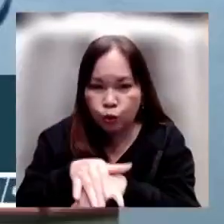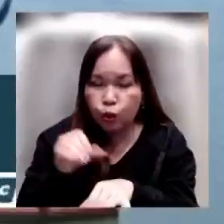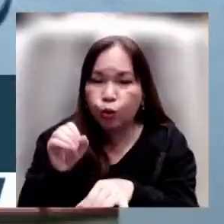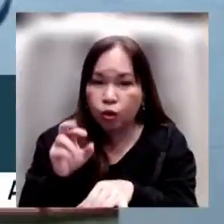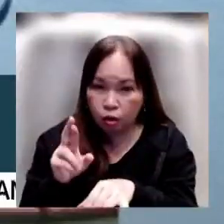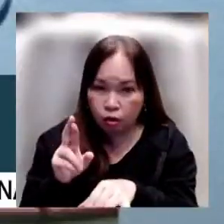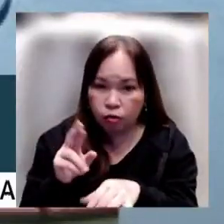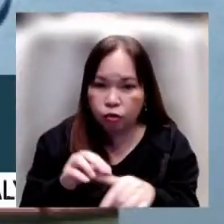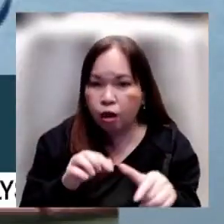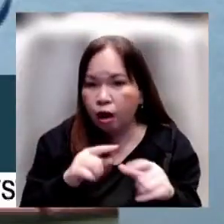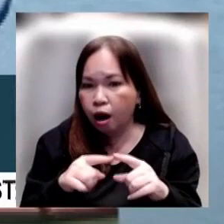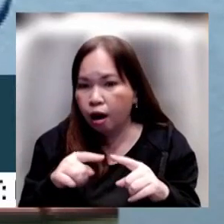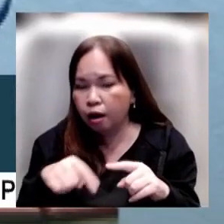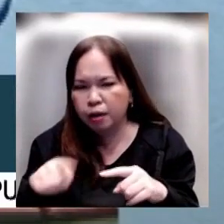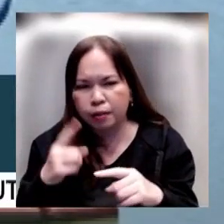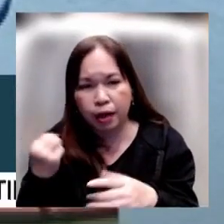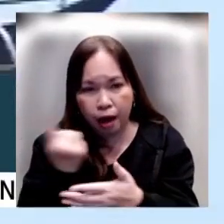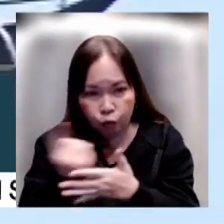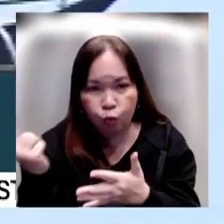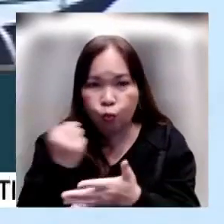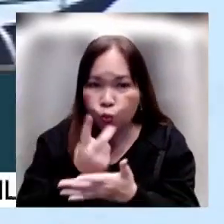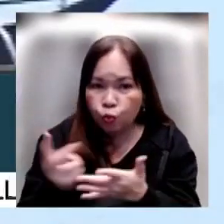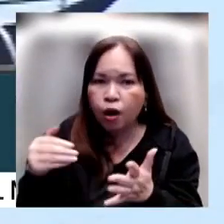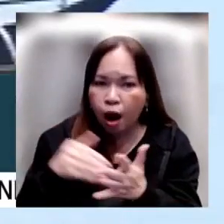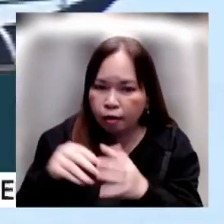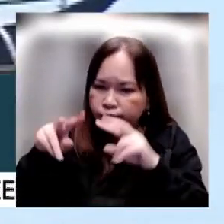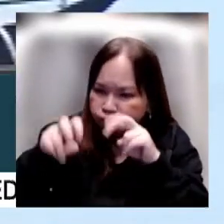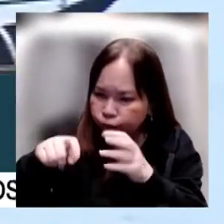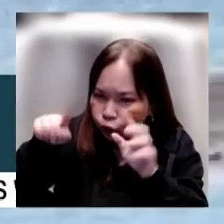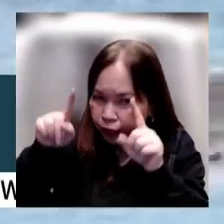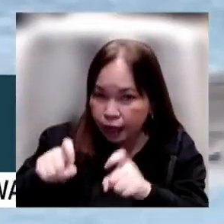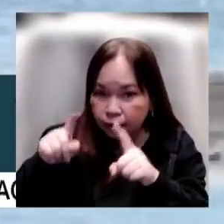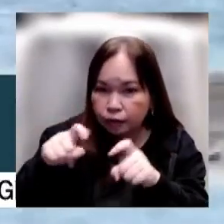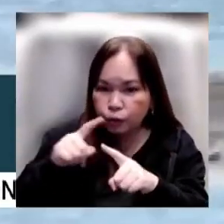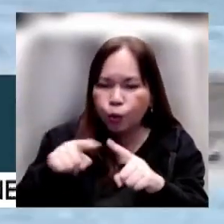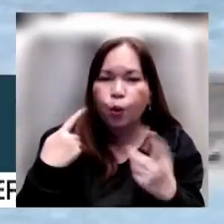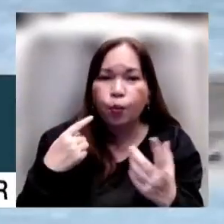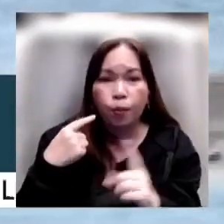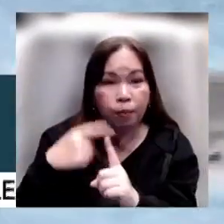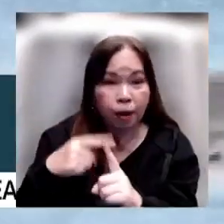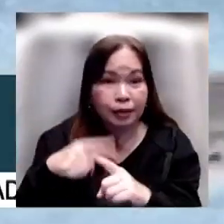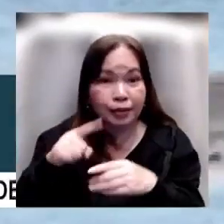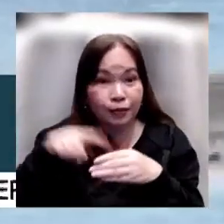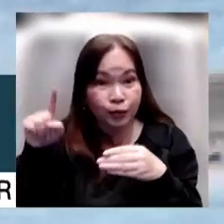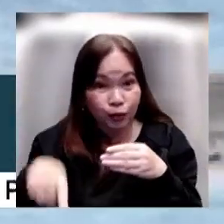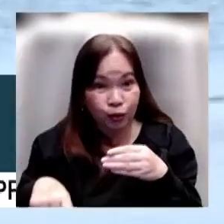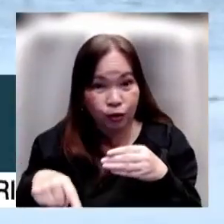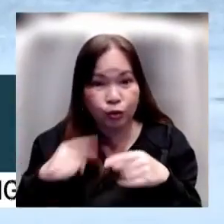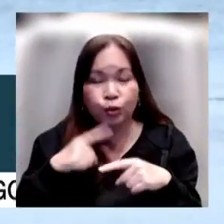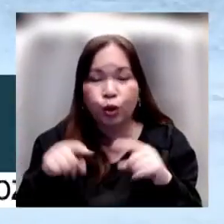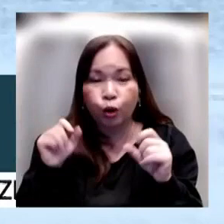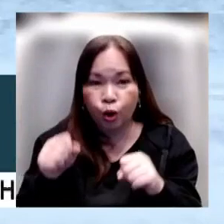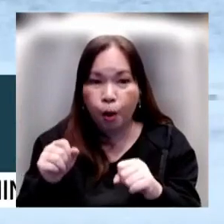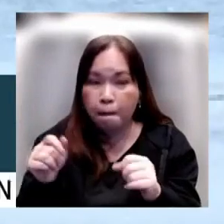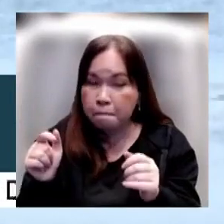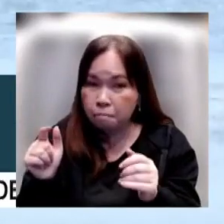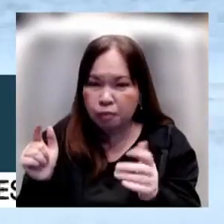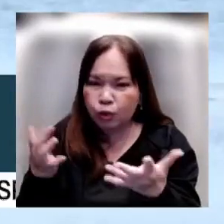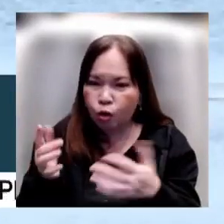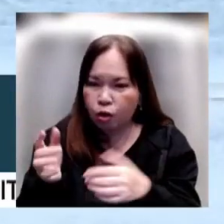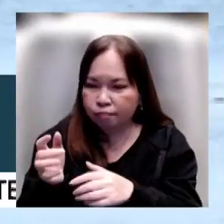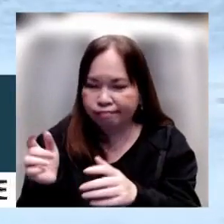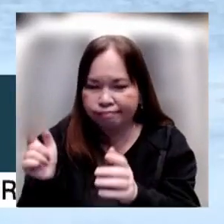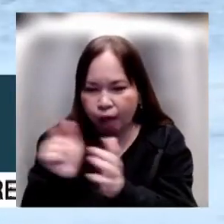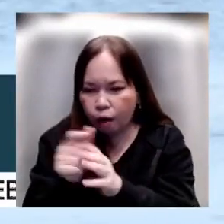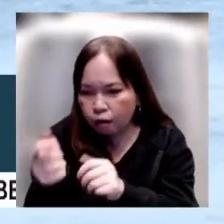in 1 to 2 weeks. And Governor Dulor hopes that the result will be favorable so that the fishing ban can be lifted, especially since the